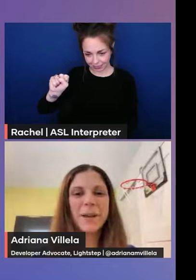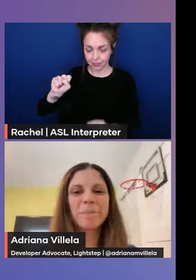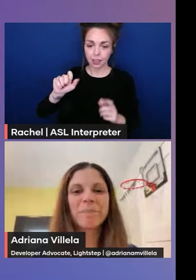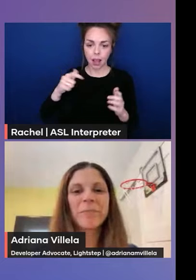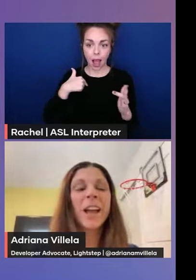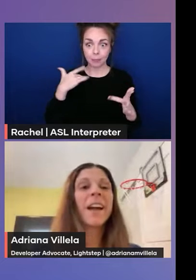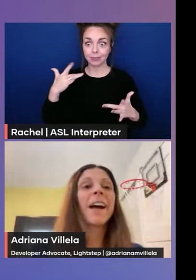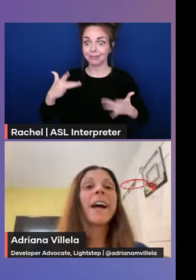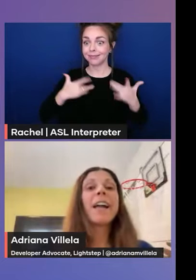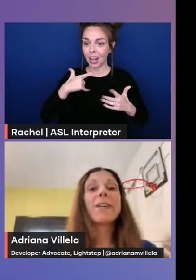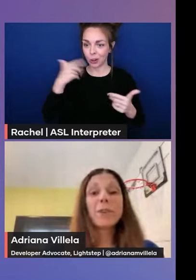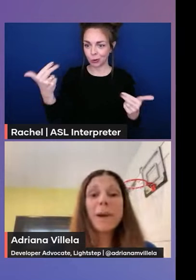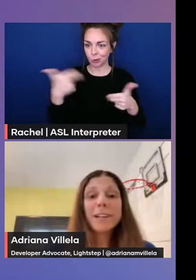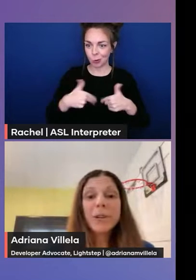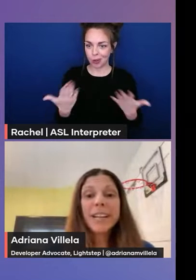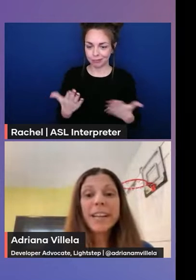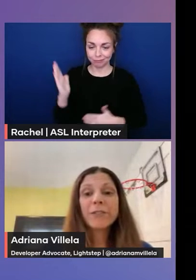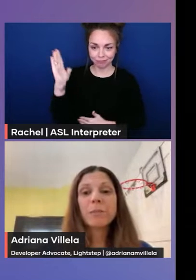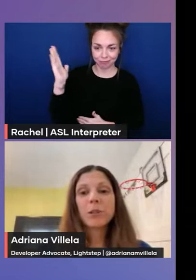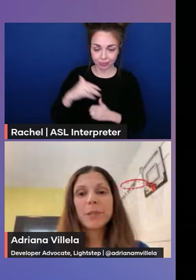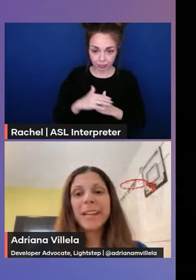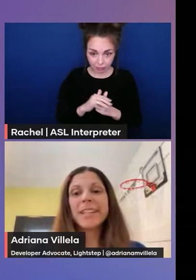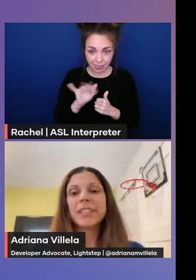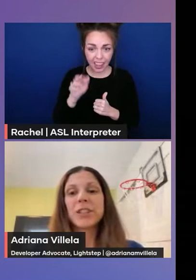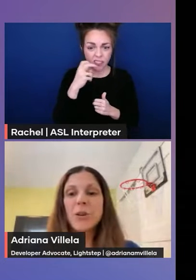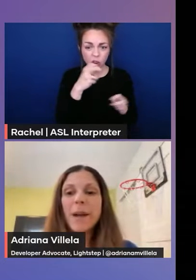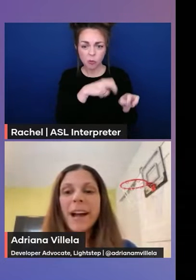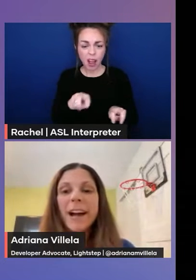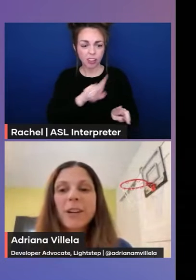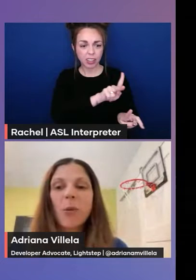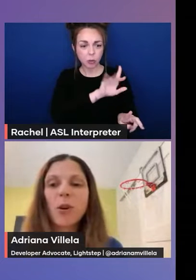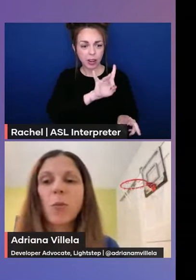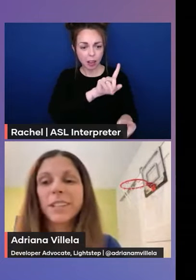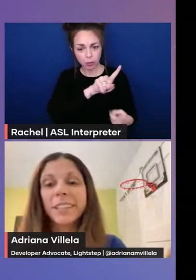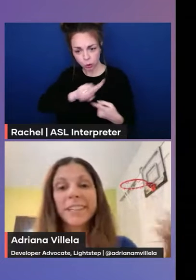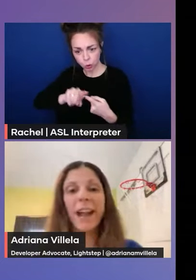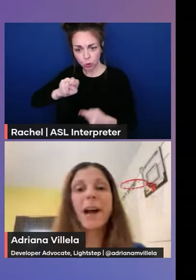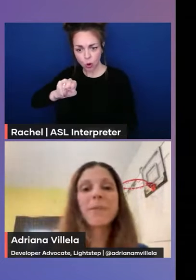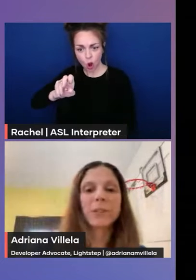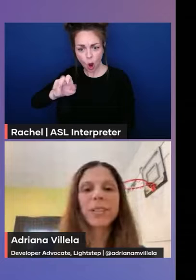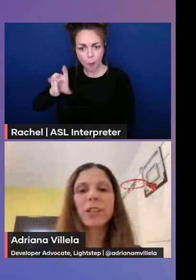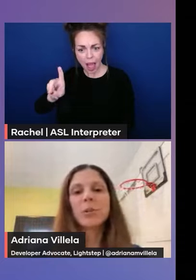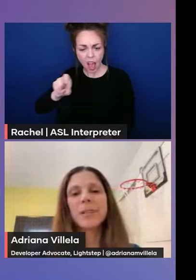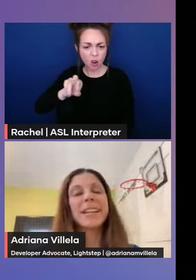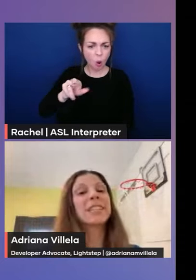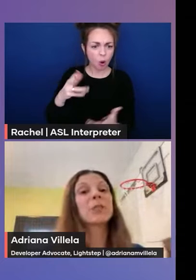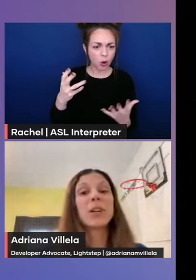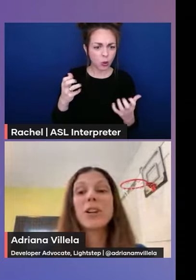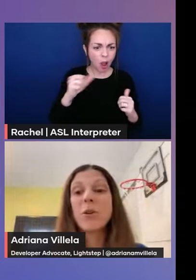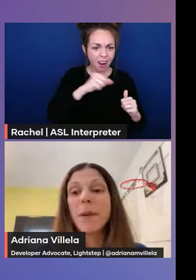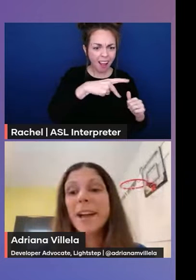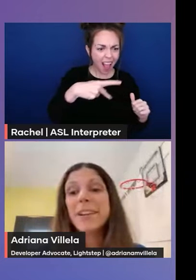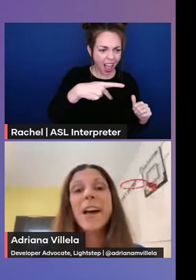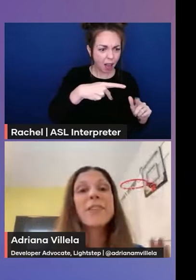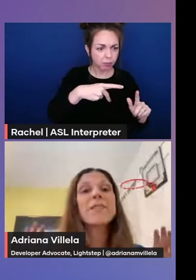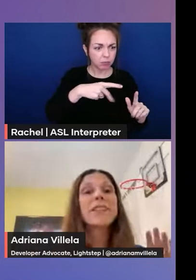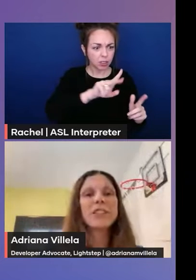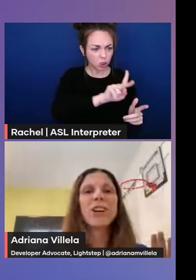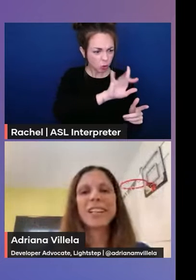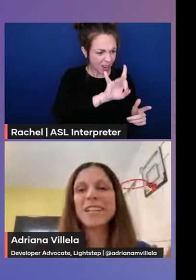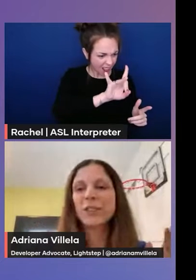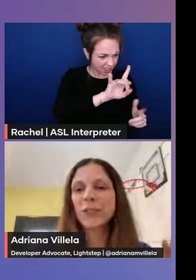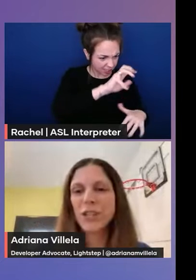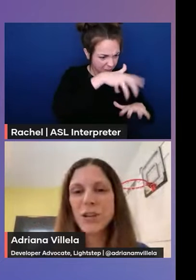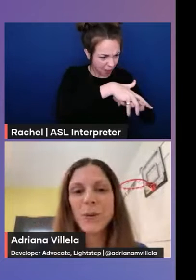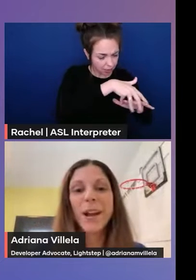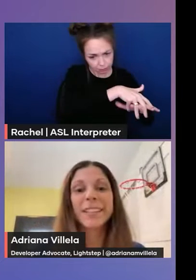here today. If you're migrating from Kubernetes to Nomad or want to get an app that's running on Kubernetes to run on Nomad, then this